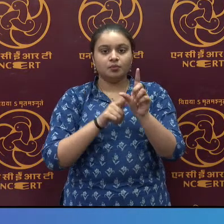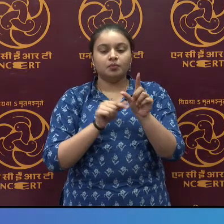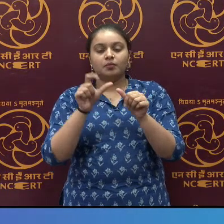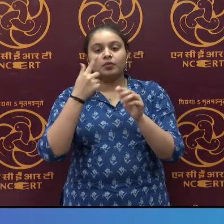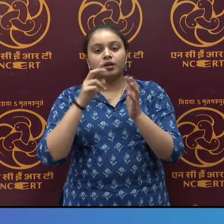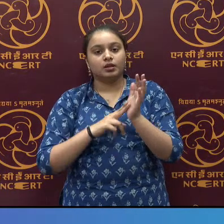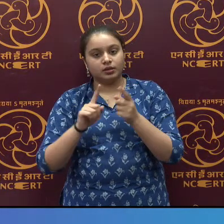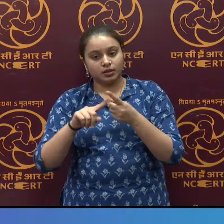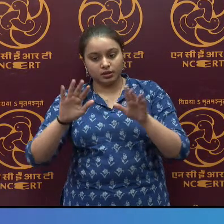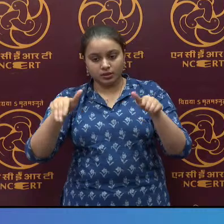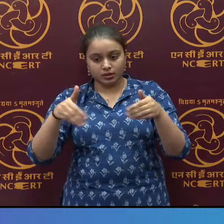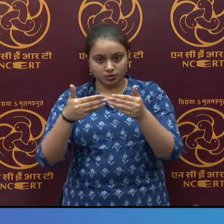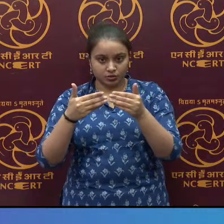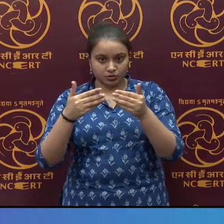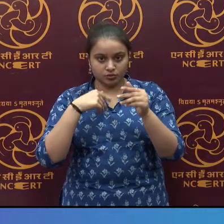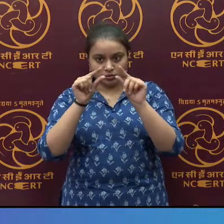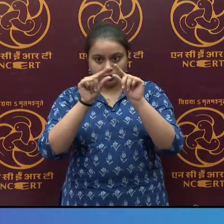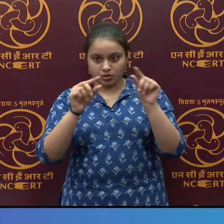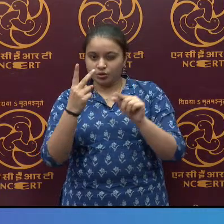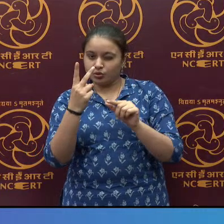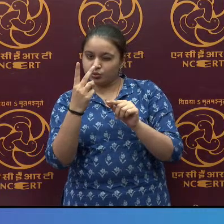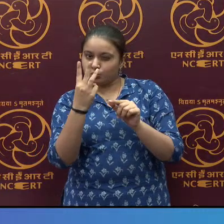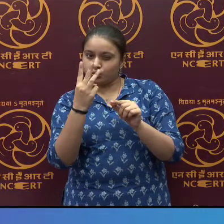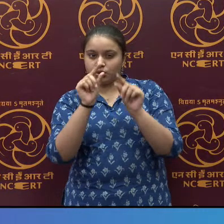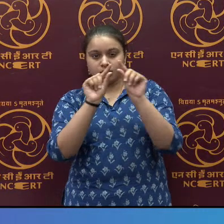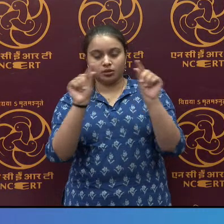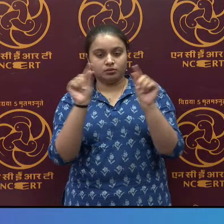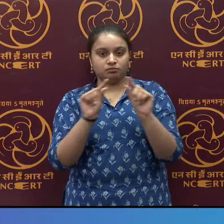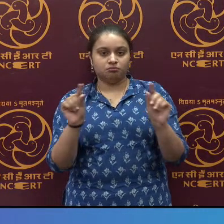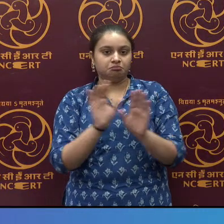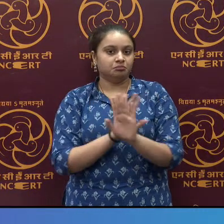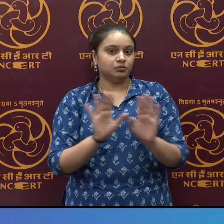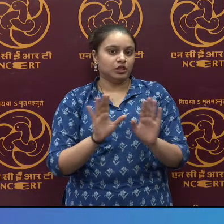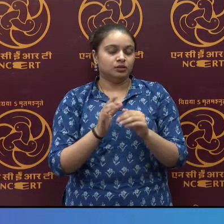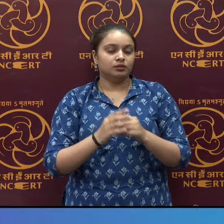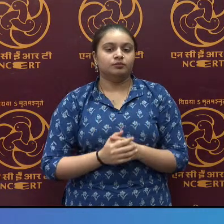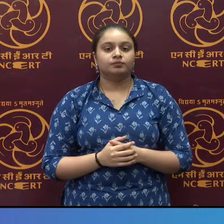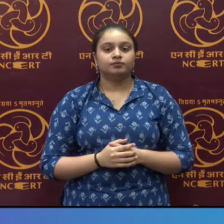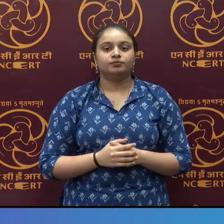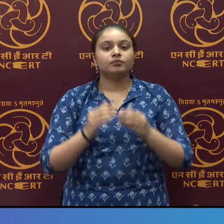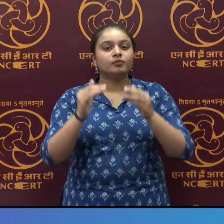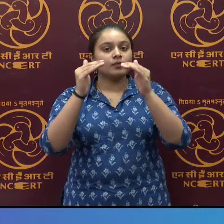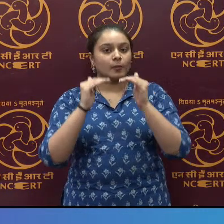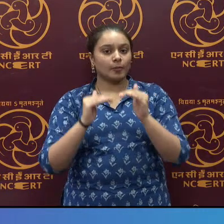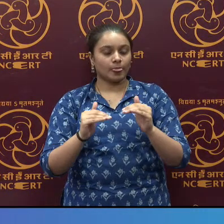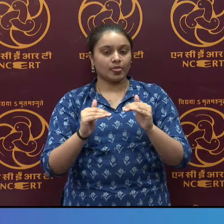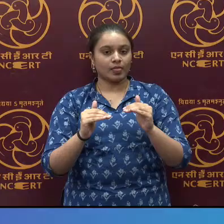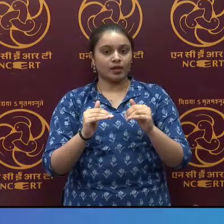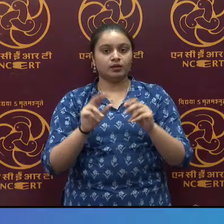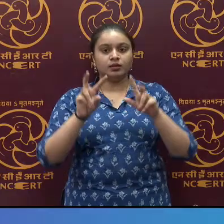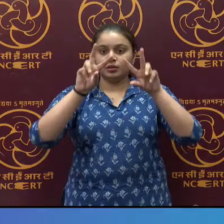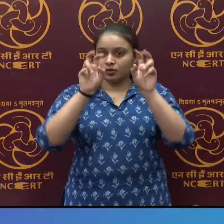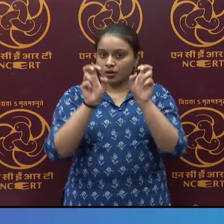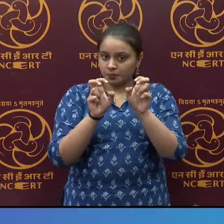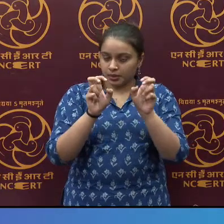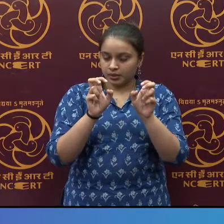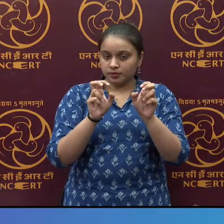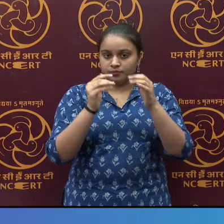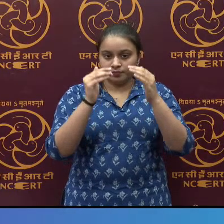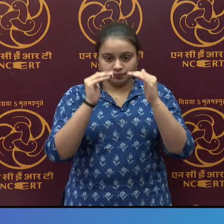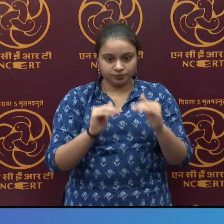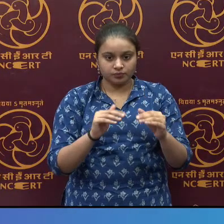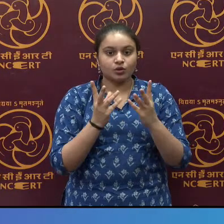of introduction, you can see there are hardly 2 to 3 lines that you have to write. Then we write about the topic,